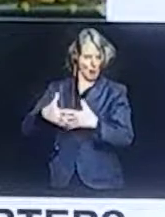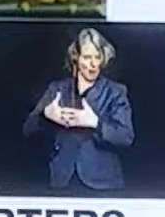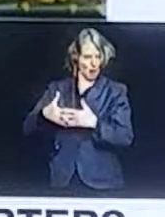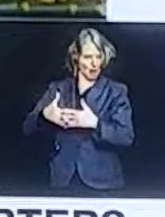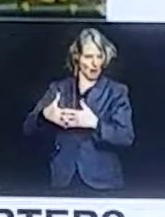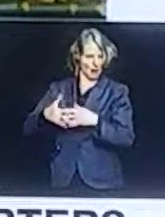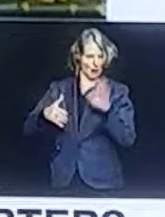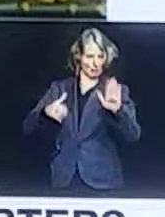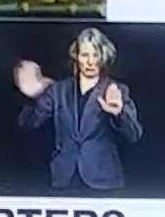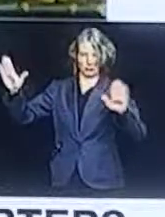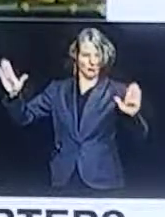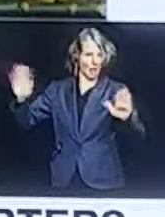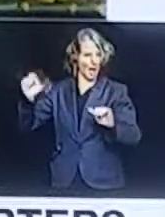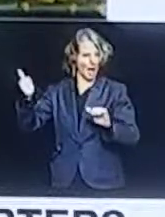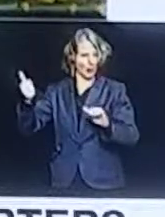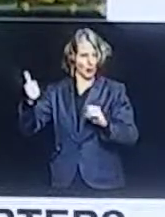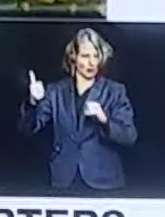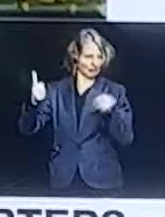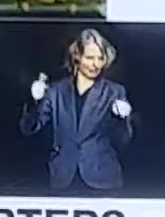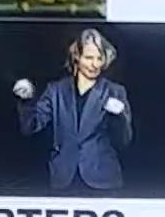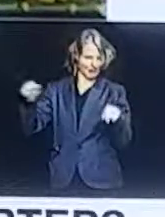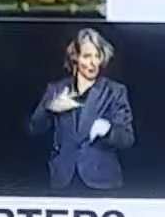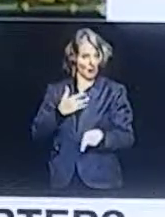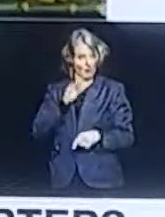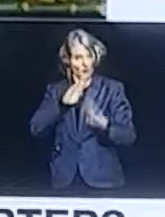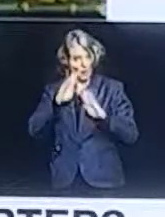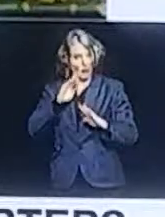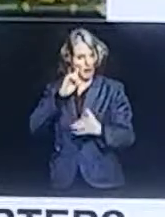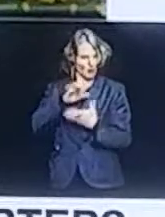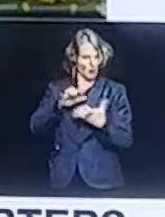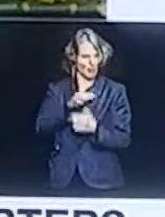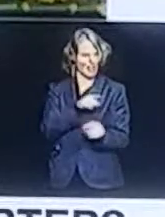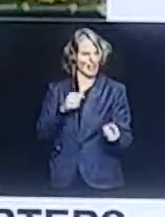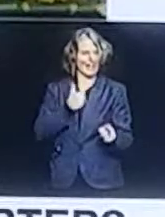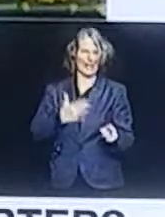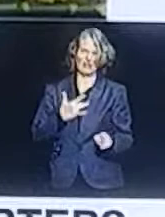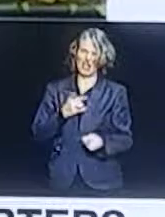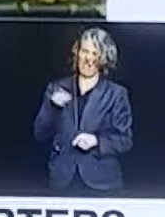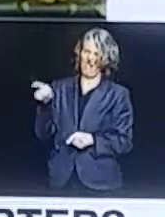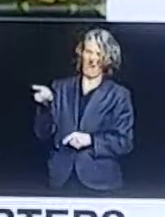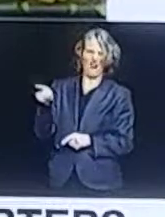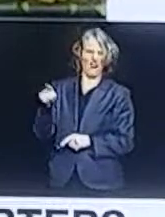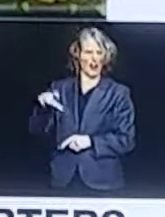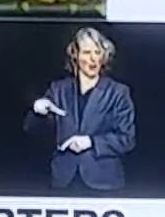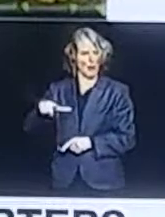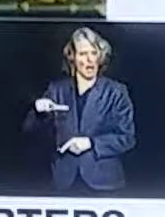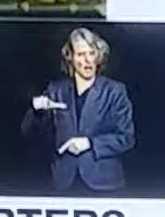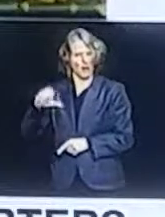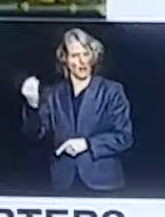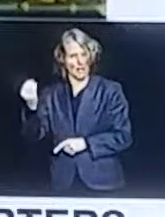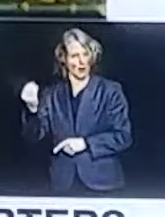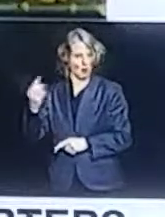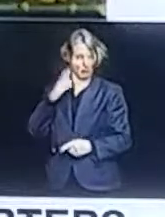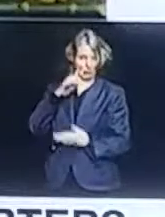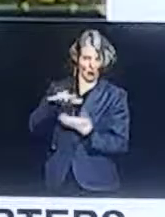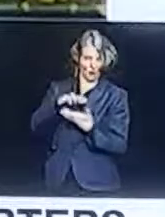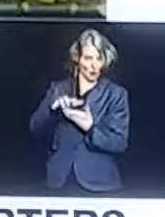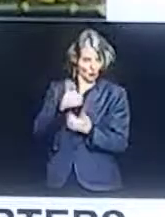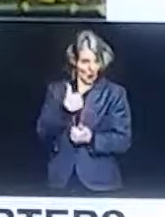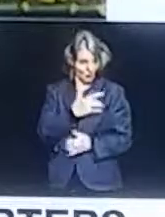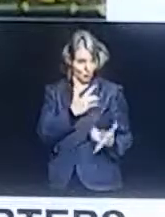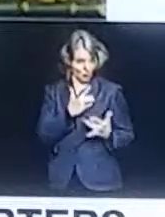rules and any potential confusion, any frustration that Canadians might have for those two provinces specifically? I think over the